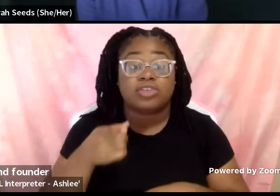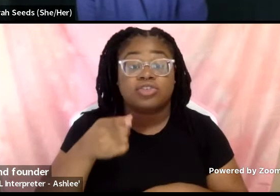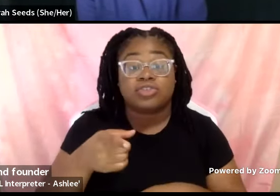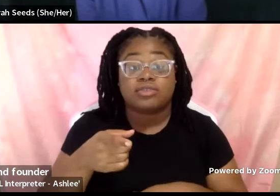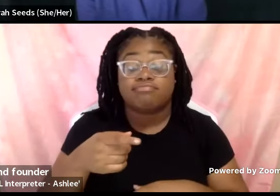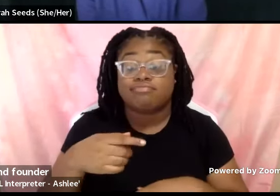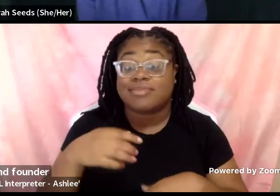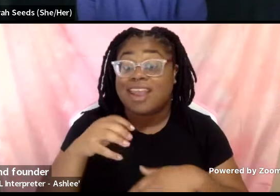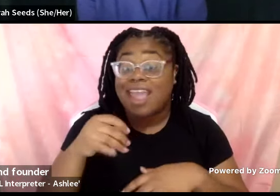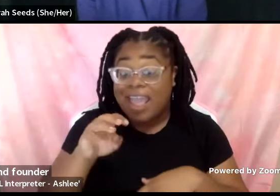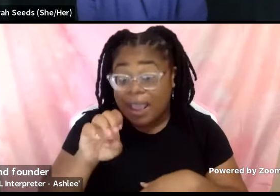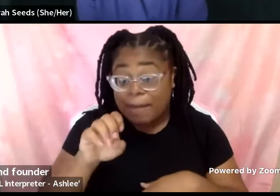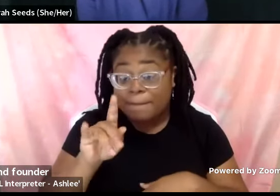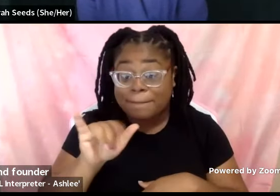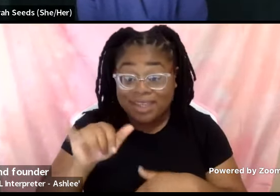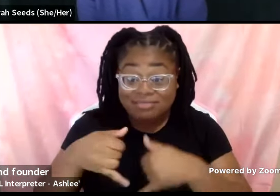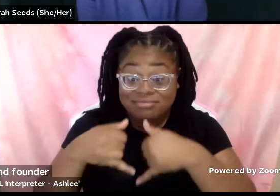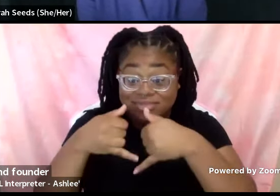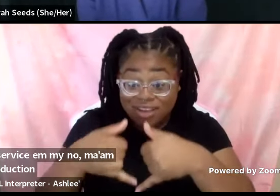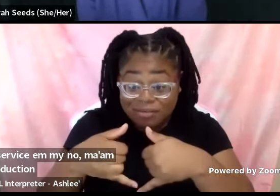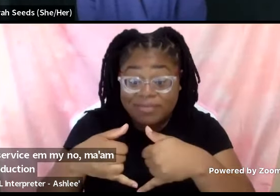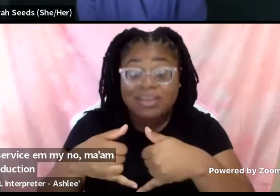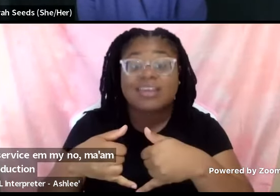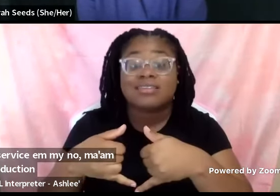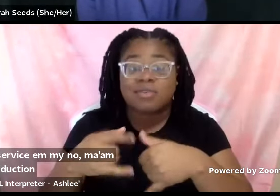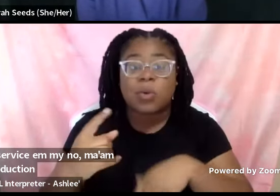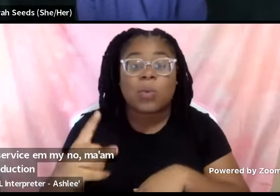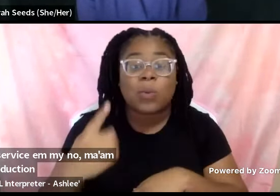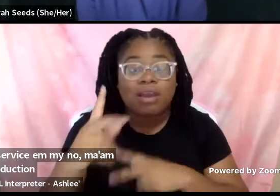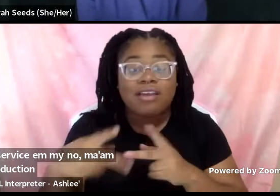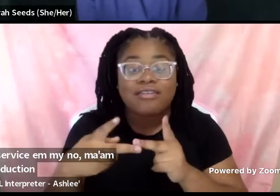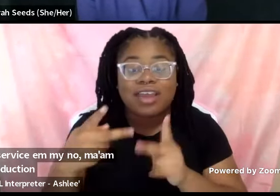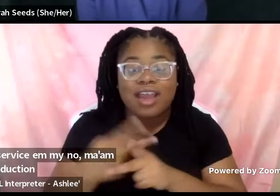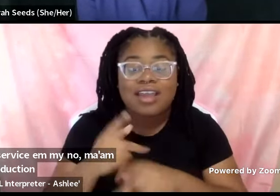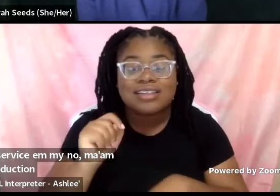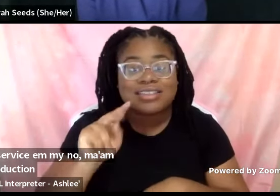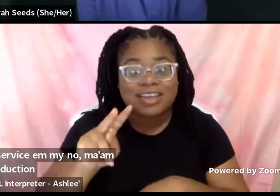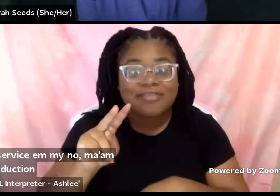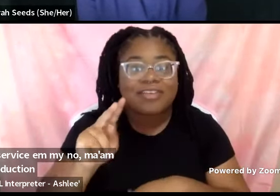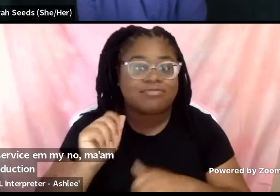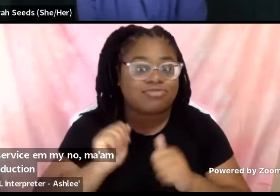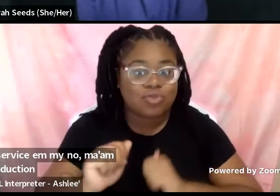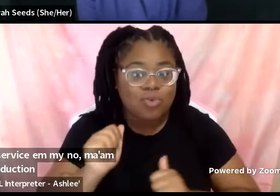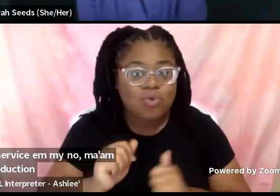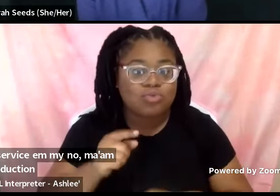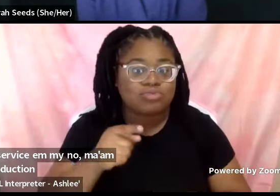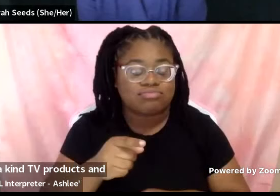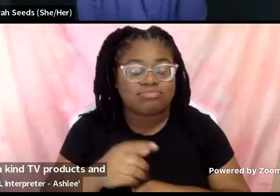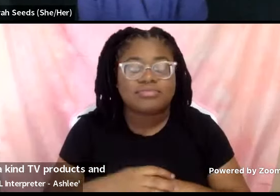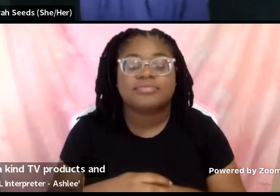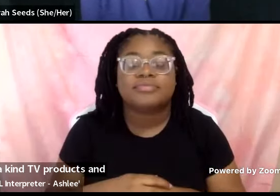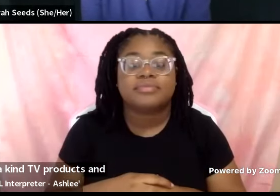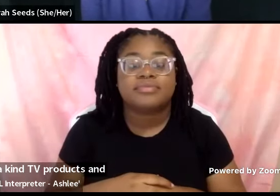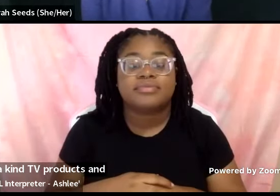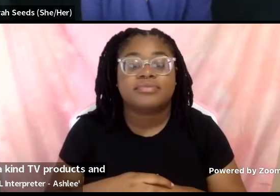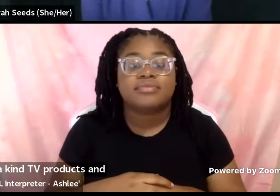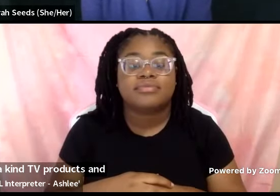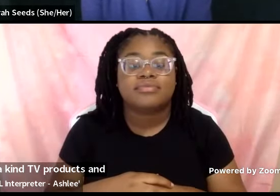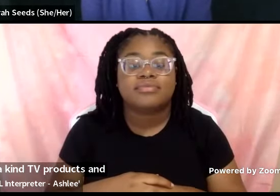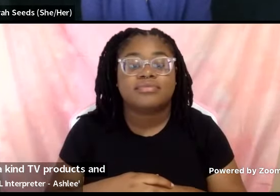production company specializing in one-of-a-kind TV pilots and viral internet content. She is now a